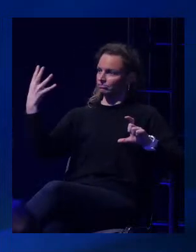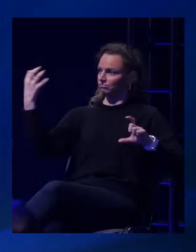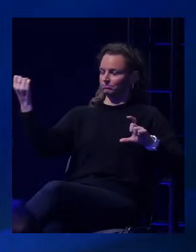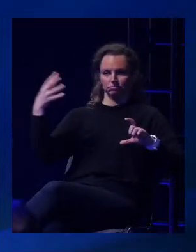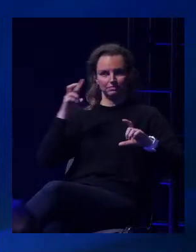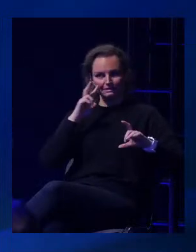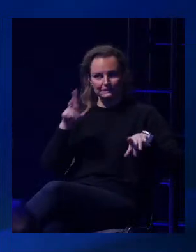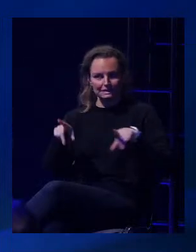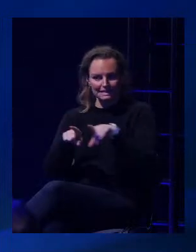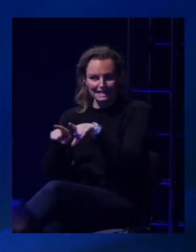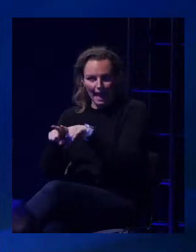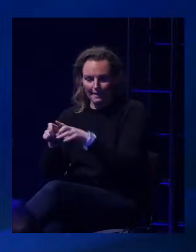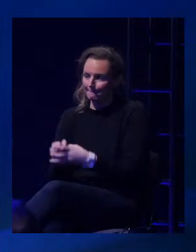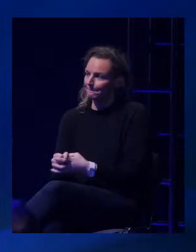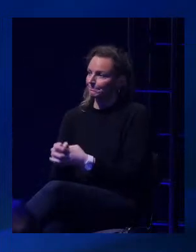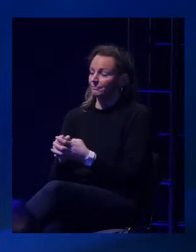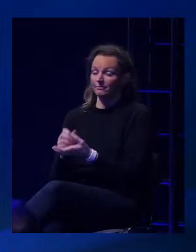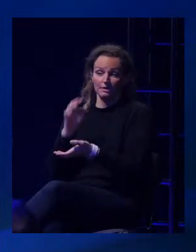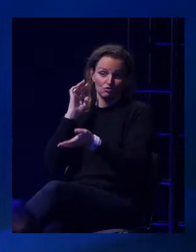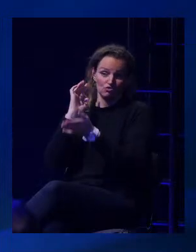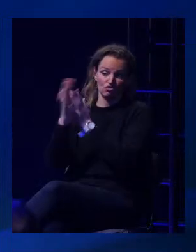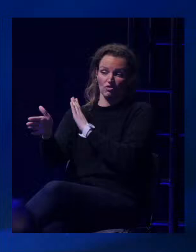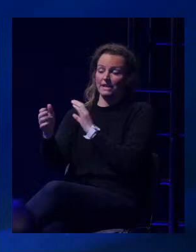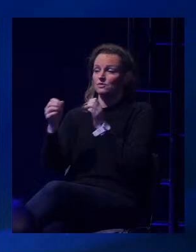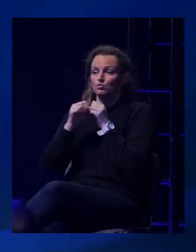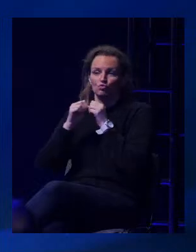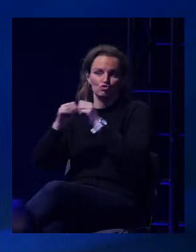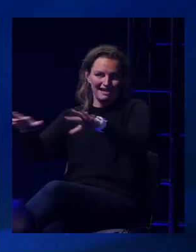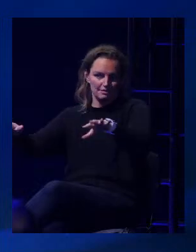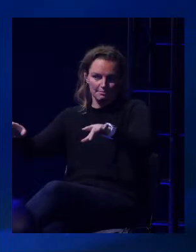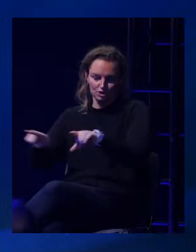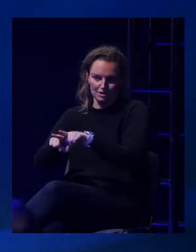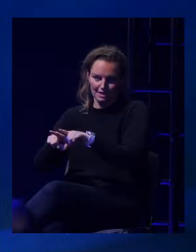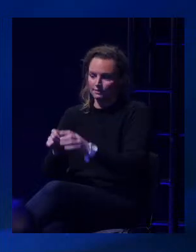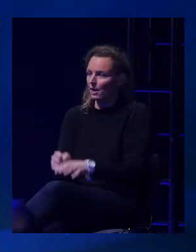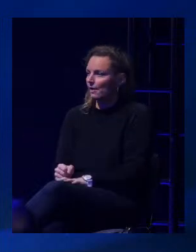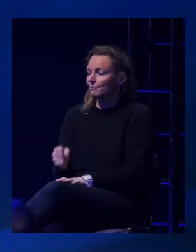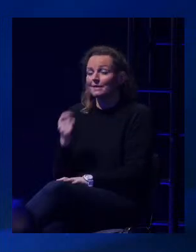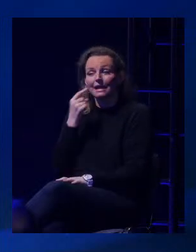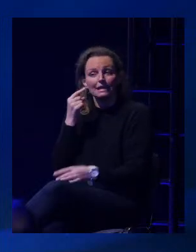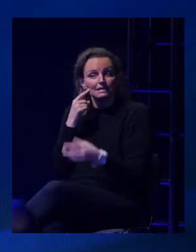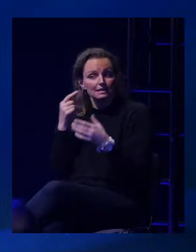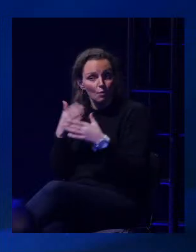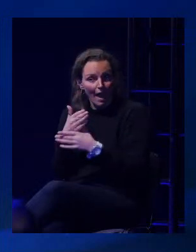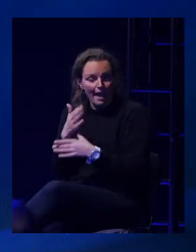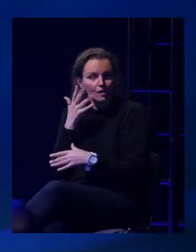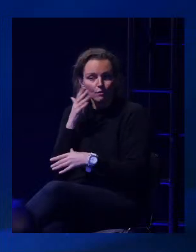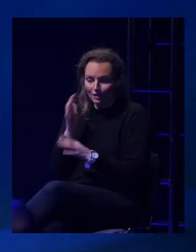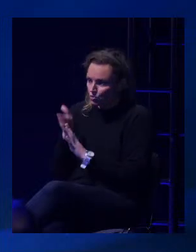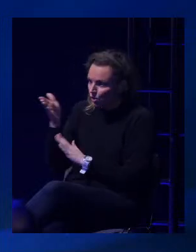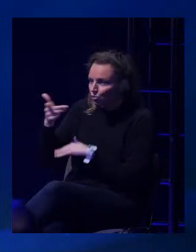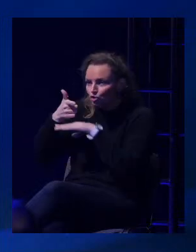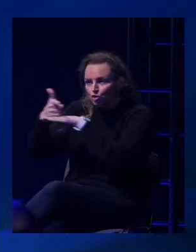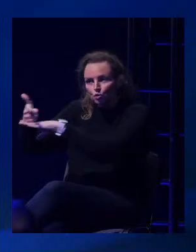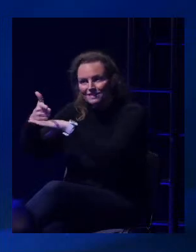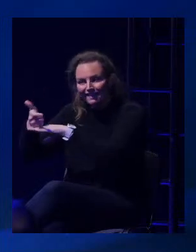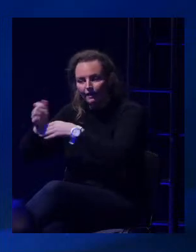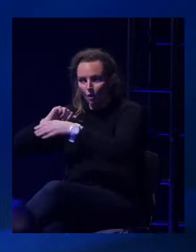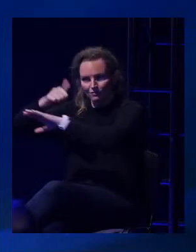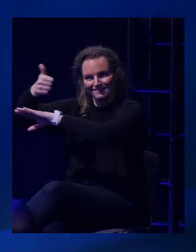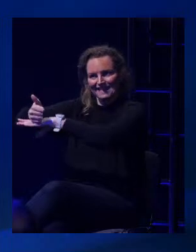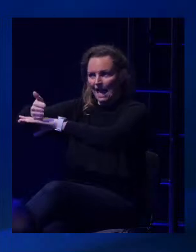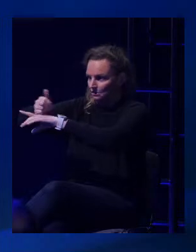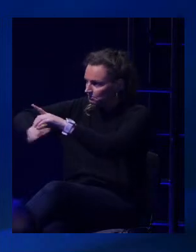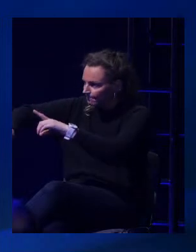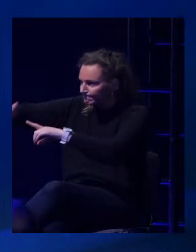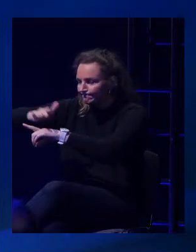and go straight to transmission as well. So a really easy way of working on set to ensure that all of our inputs, which could be very varied,